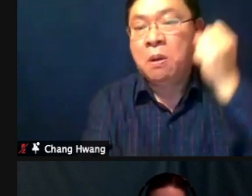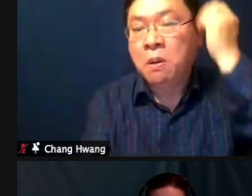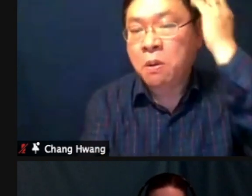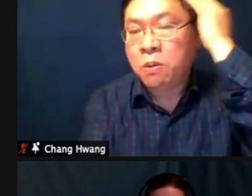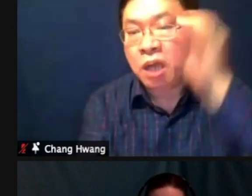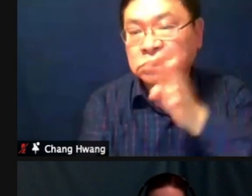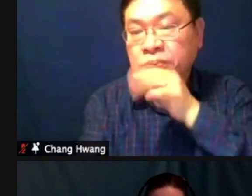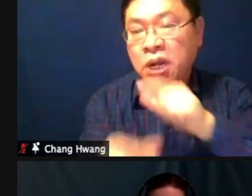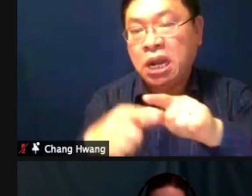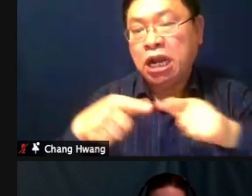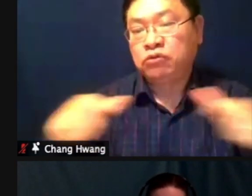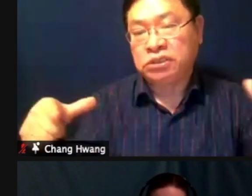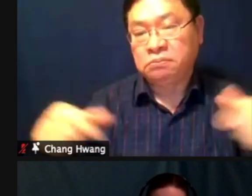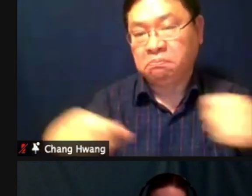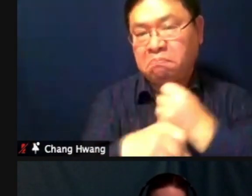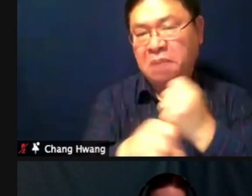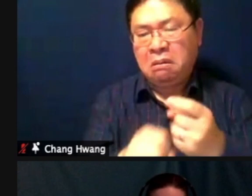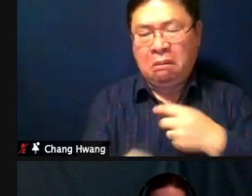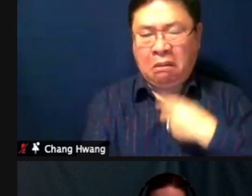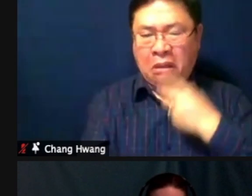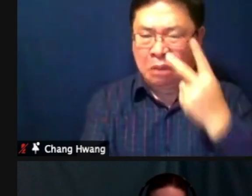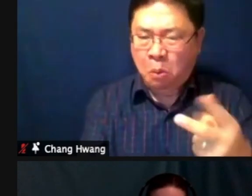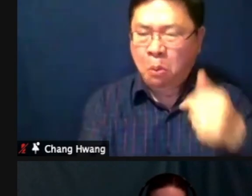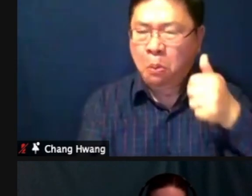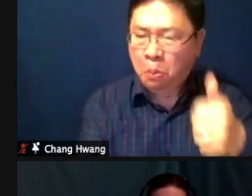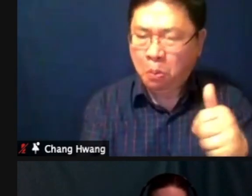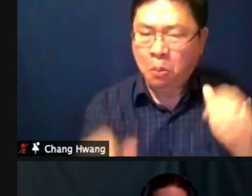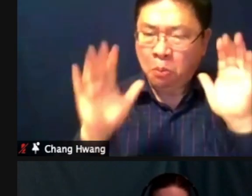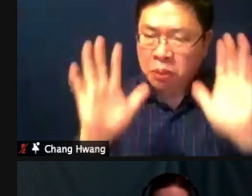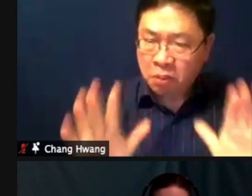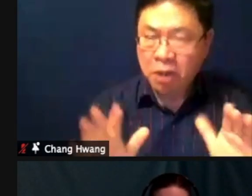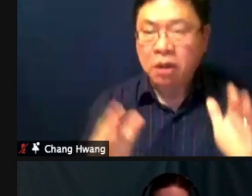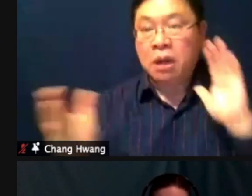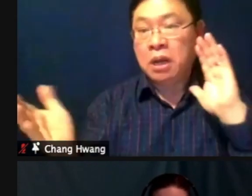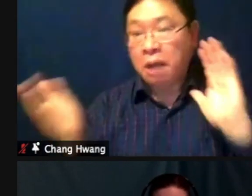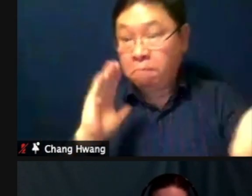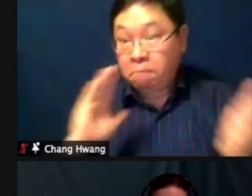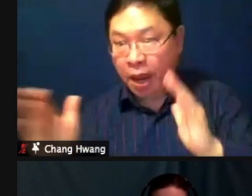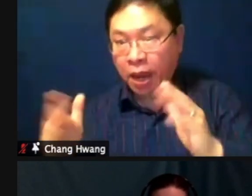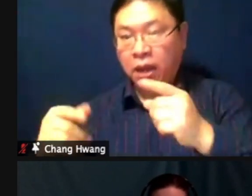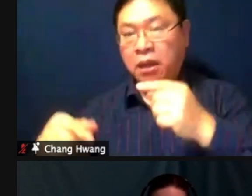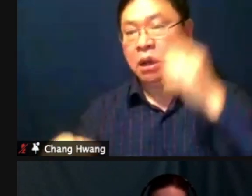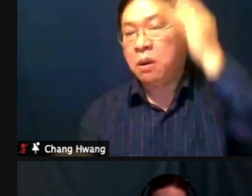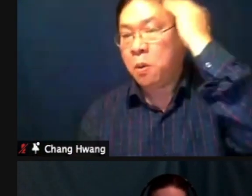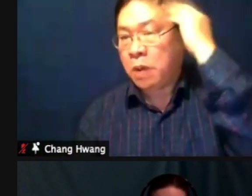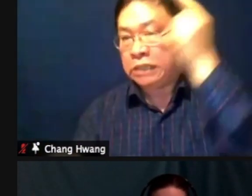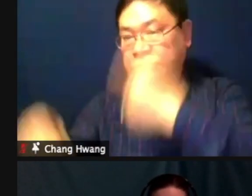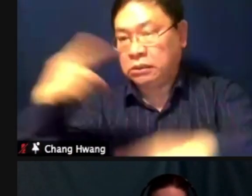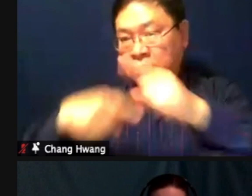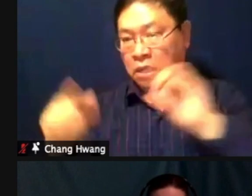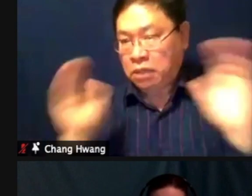And so it's easy to see the different features to understand and to see how the written component of Korean came about.